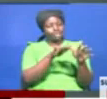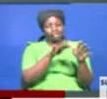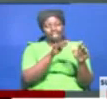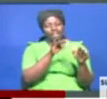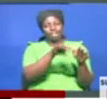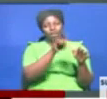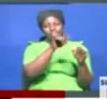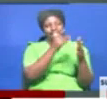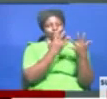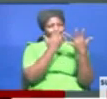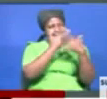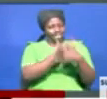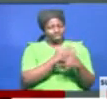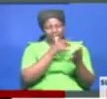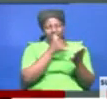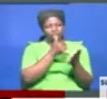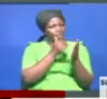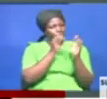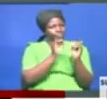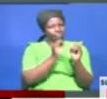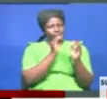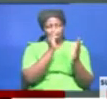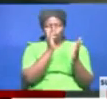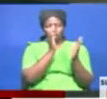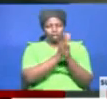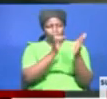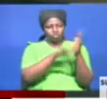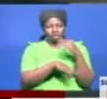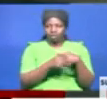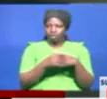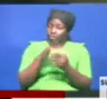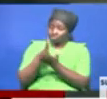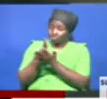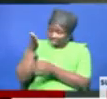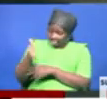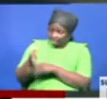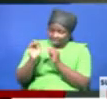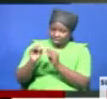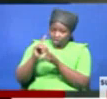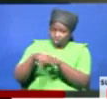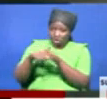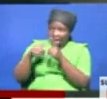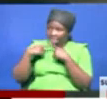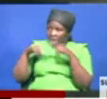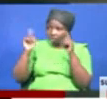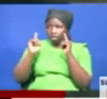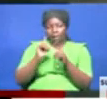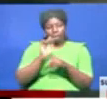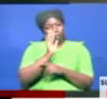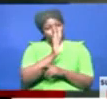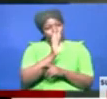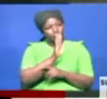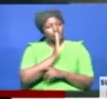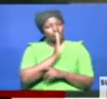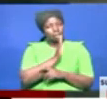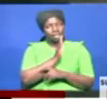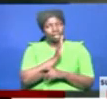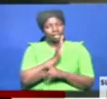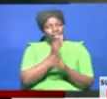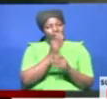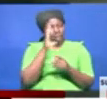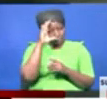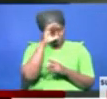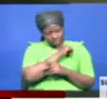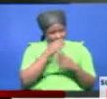They are not part and parcel of what was And indeed, they were not there at the so-called declaration. So them being absent physically